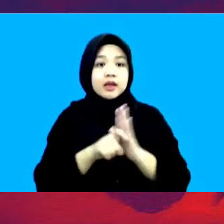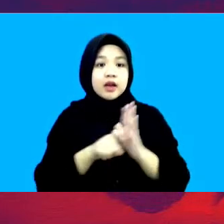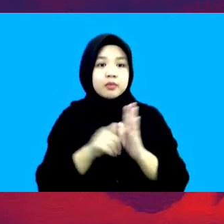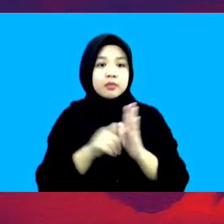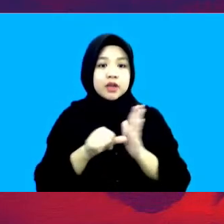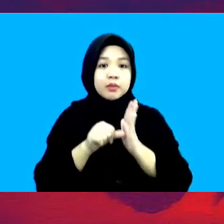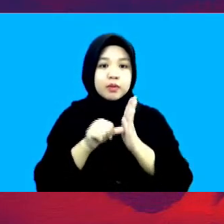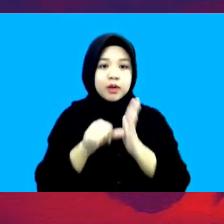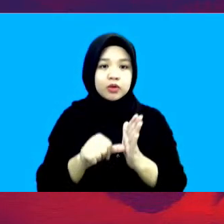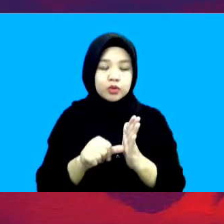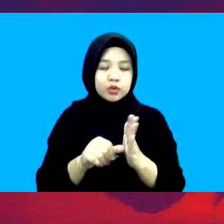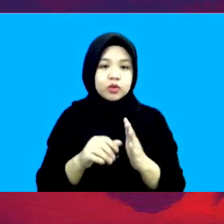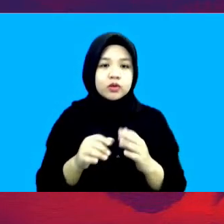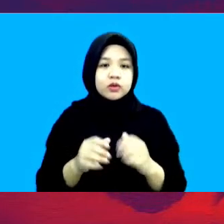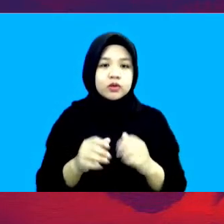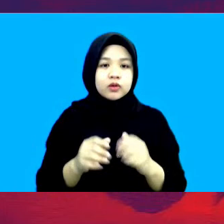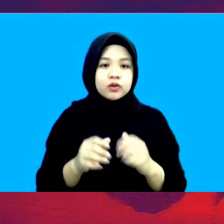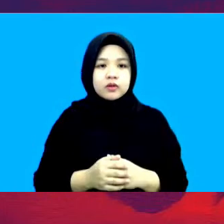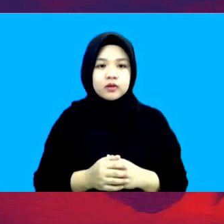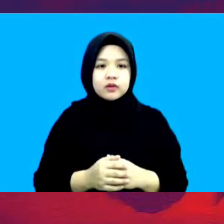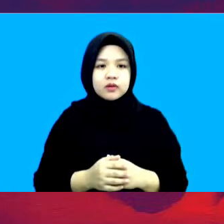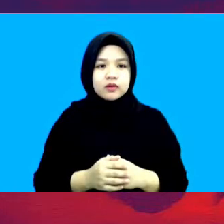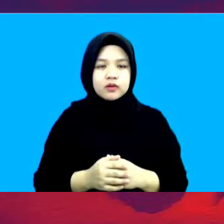take this, okay. Right.